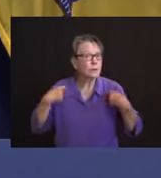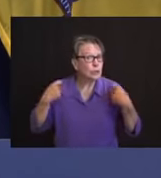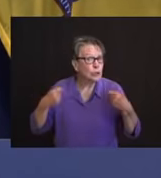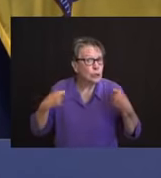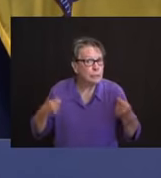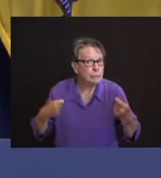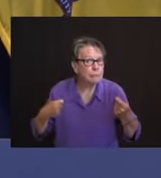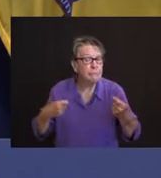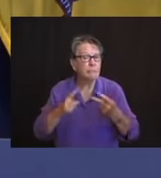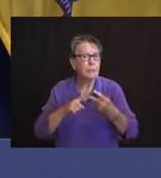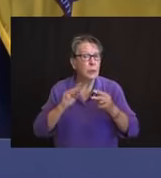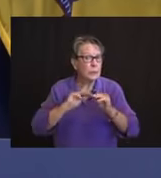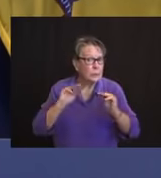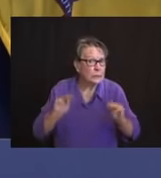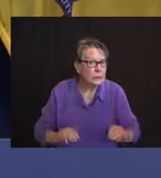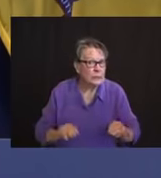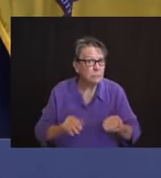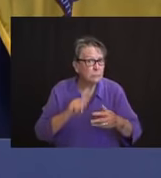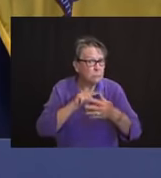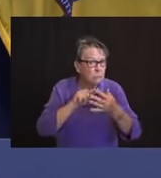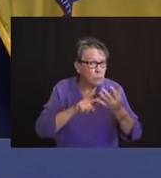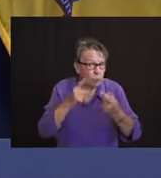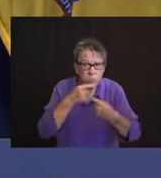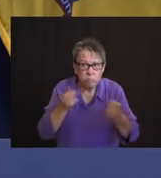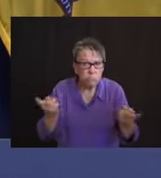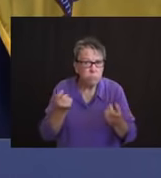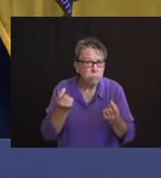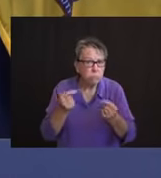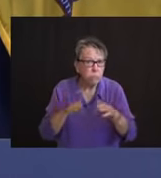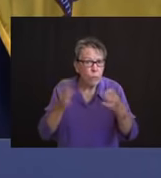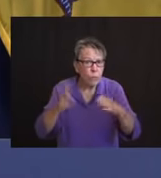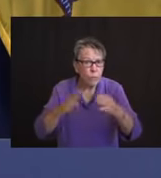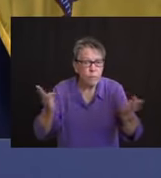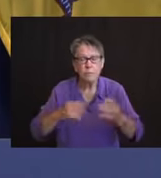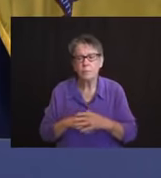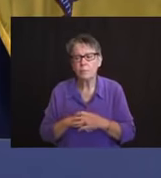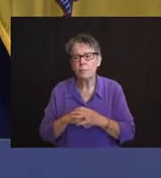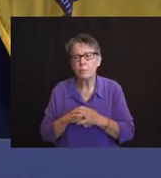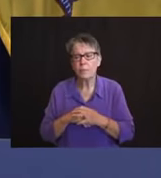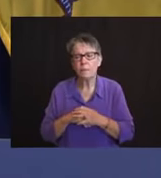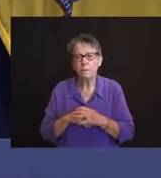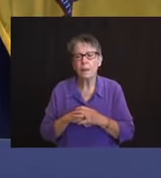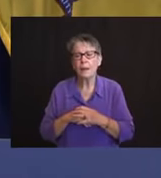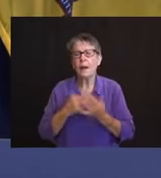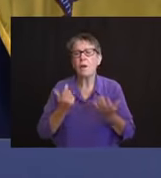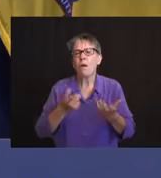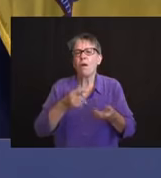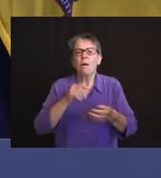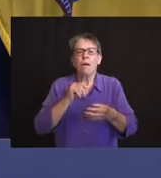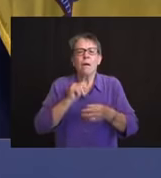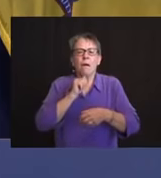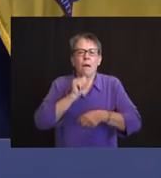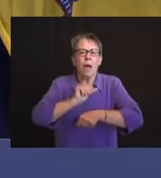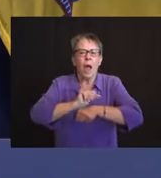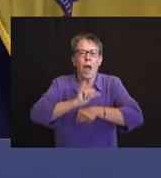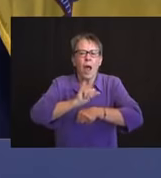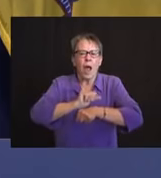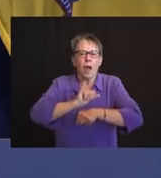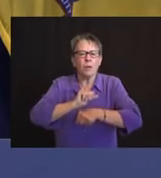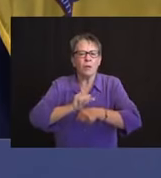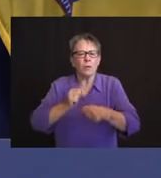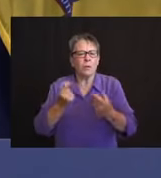that? And just lastly, on unemployment, in the past few days, I've heard from a handful of people, a retired state trooper in